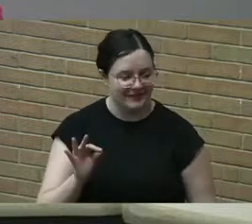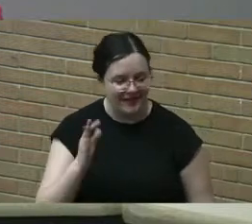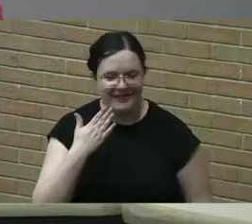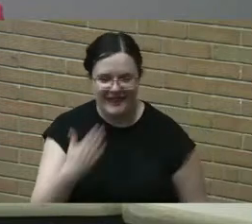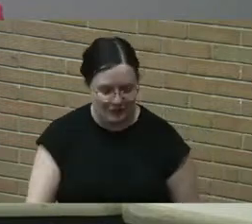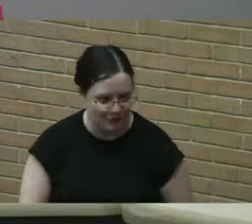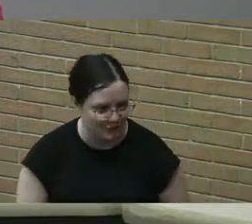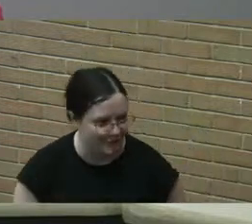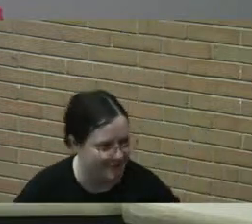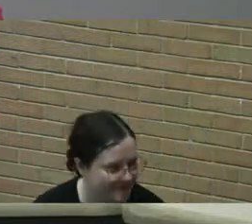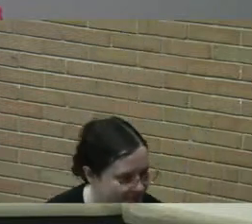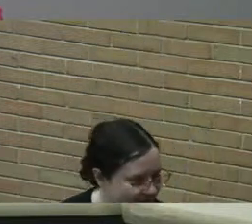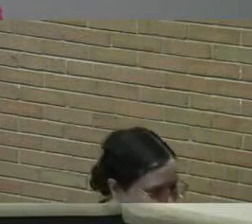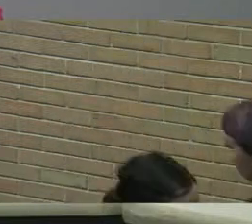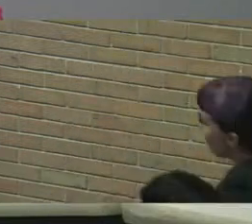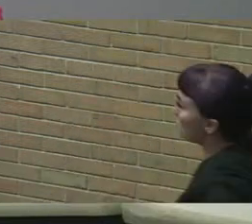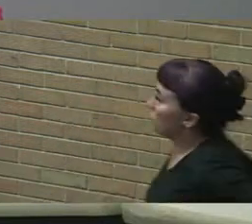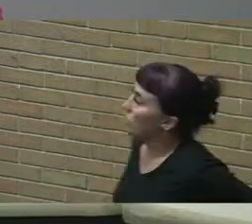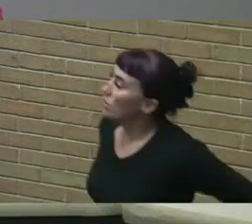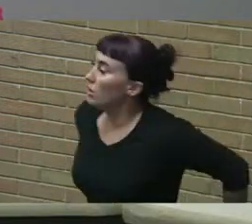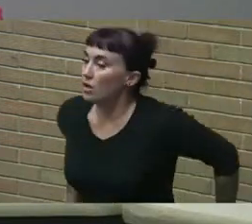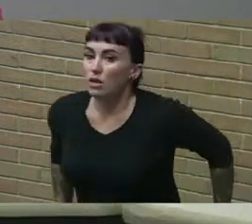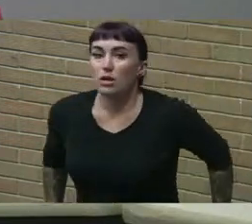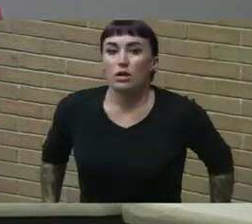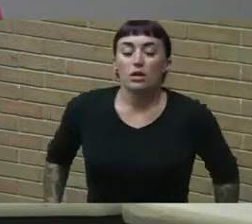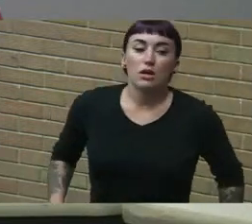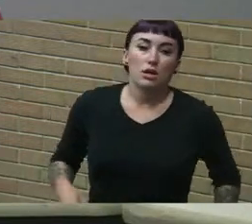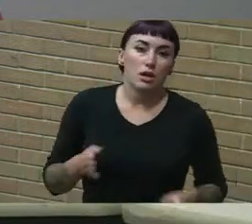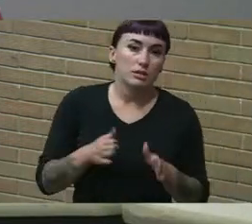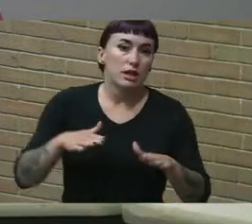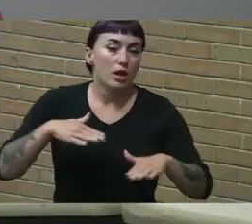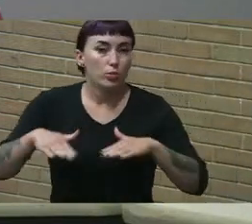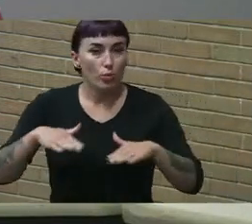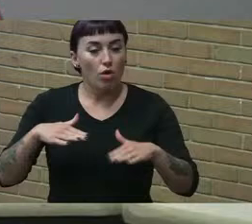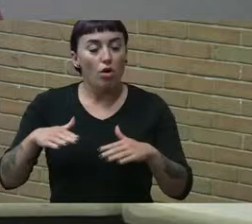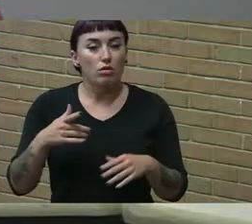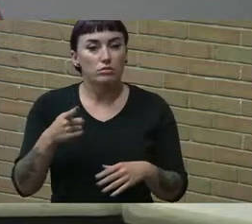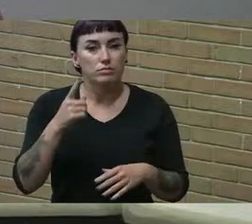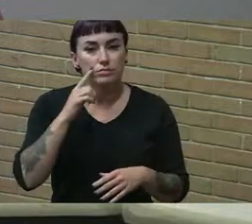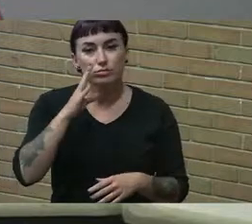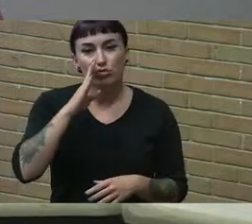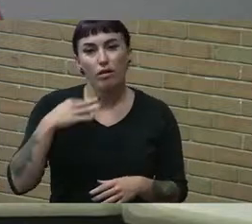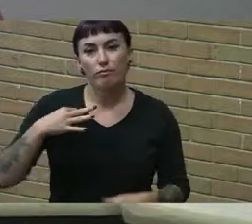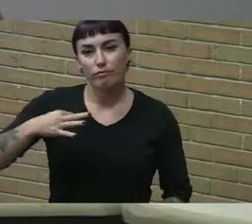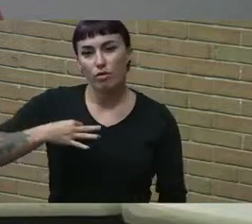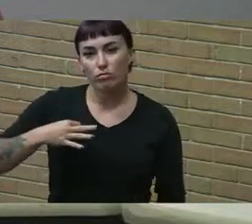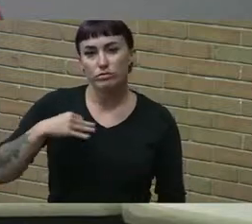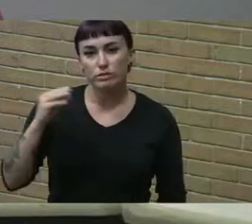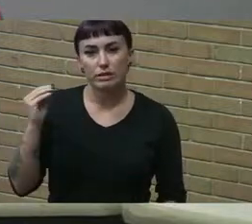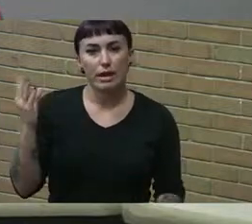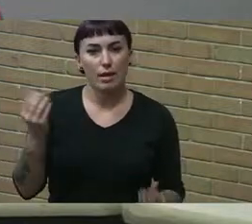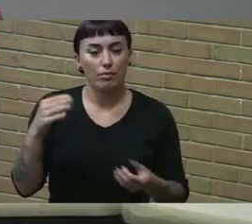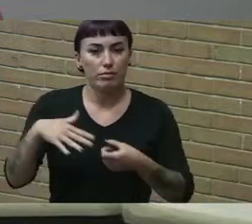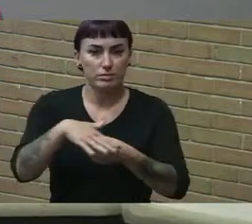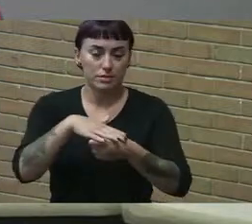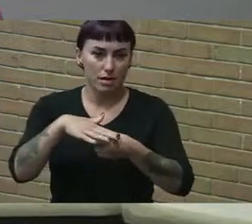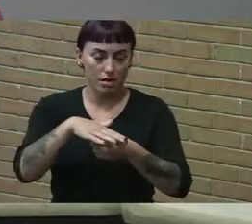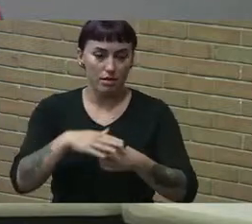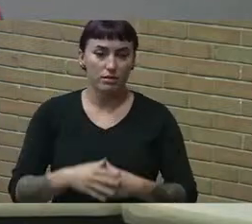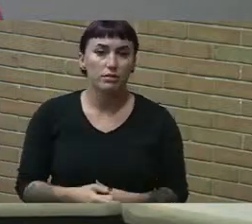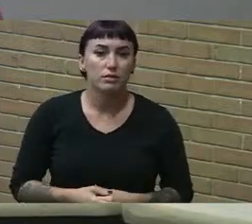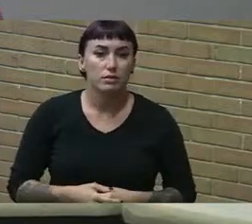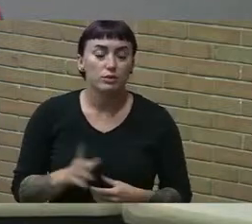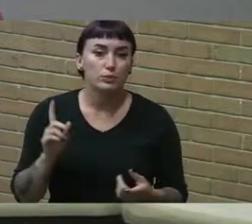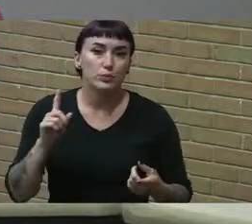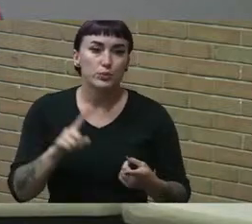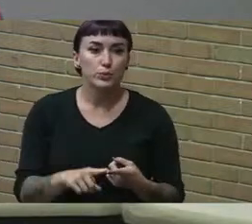on that. More in sidewalks. A sidewalk easement is needed at the Brighton Volunteer Ambulance site in